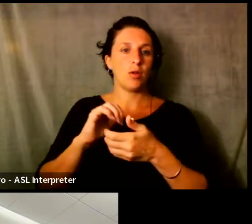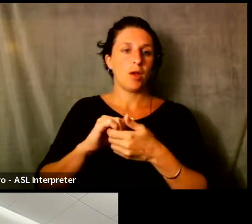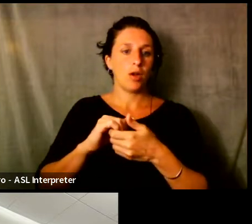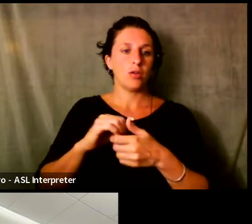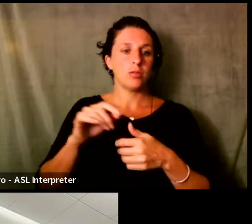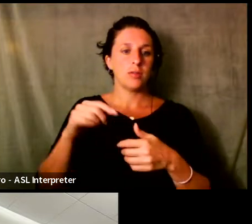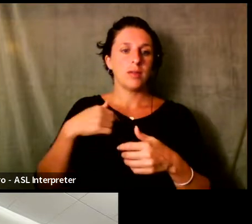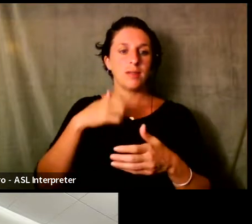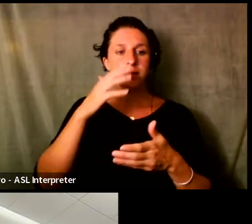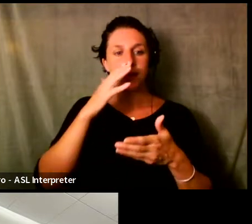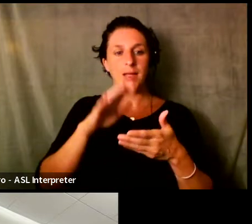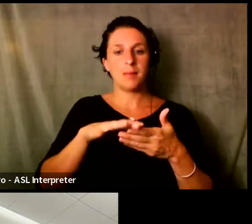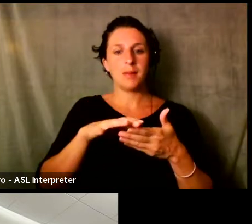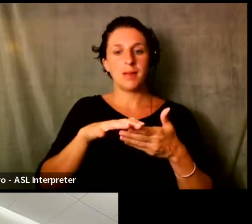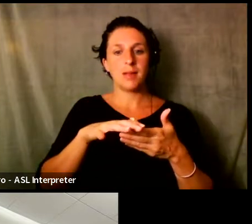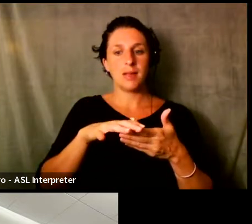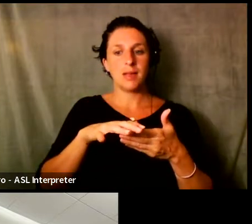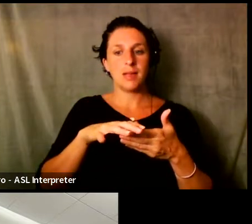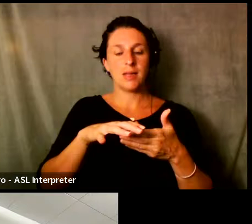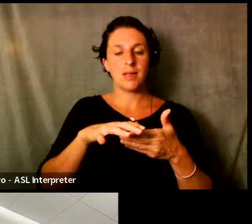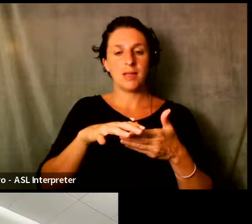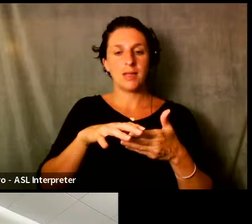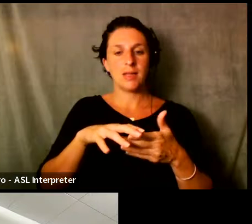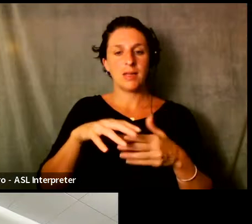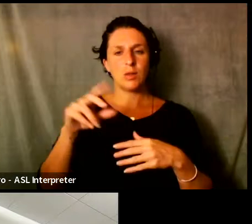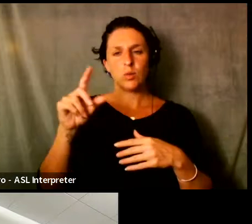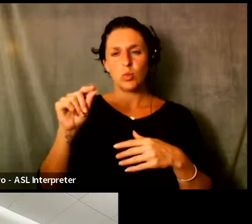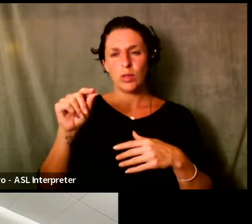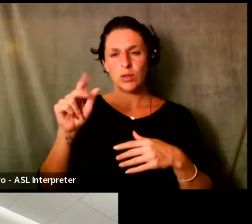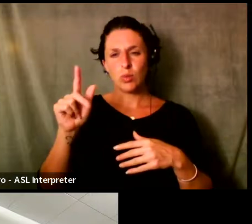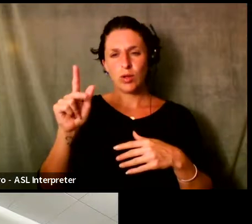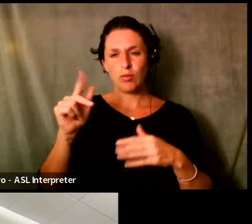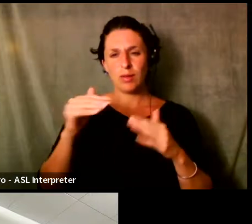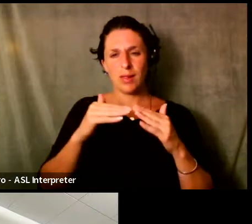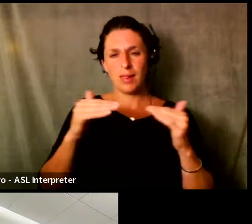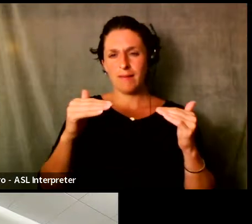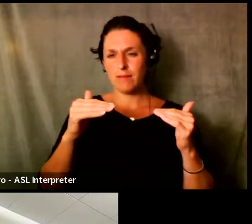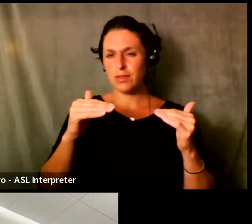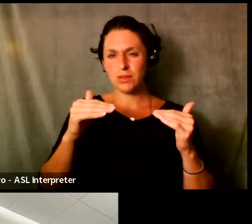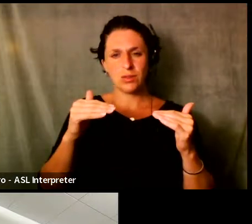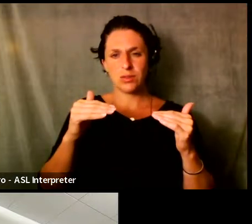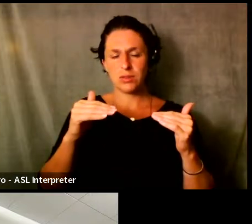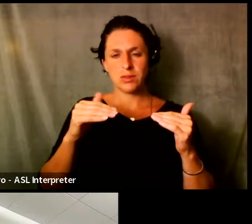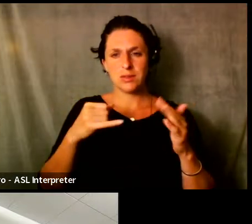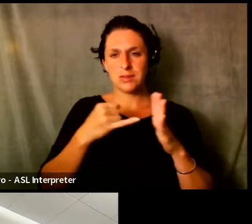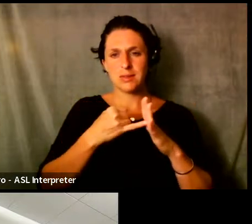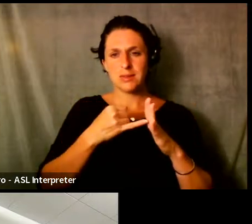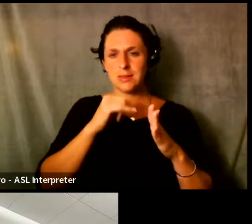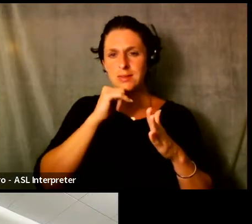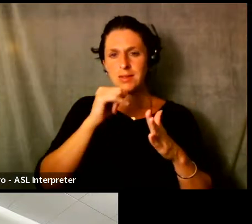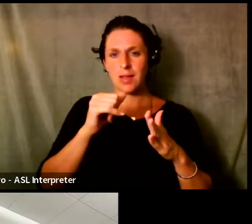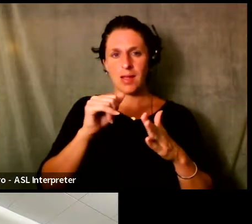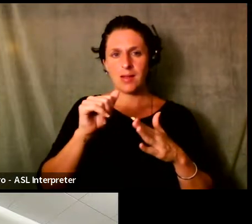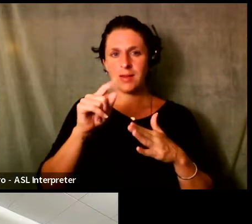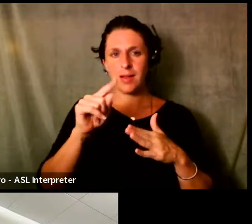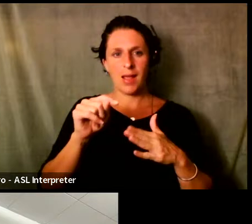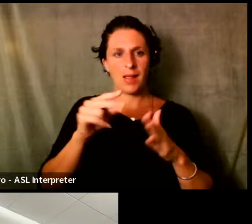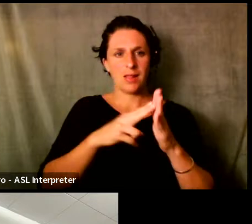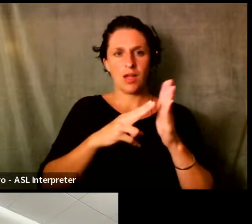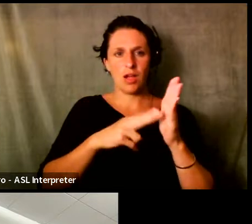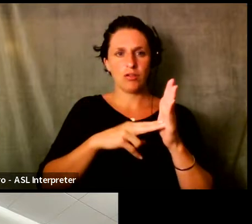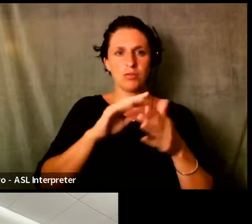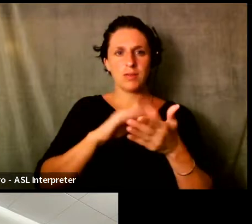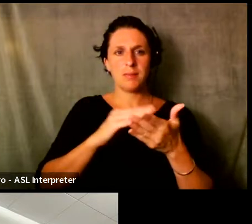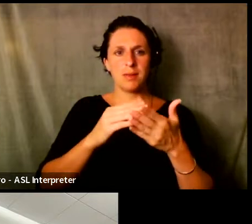is it at the 2023 levels? It's not at the contract amount is